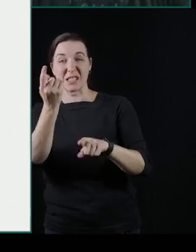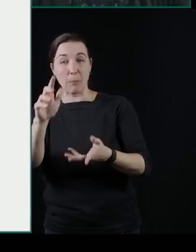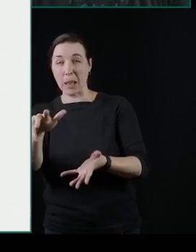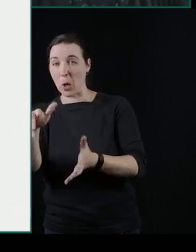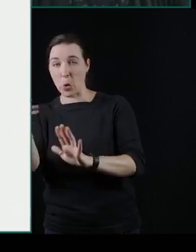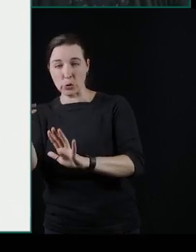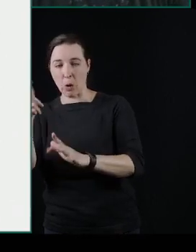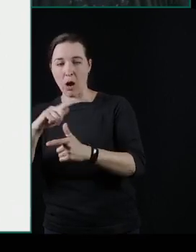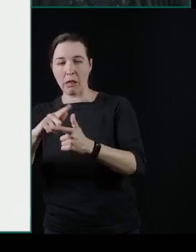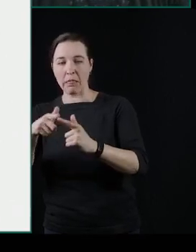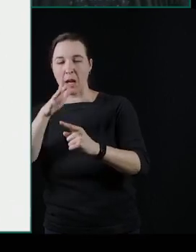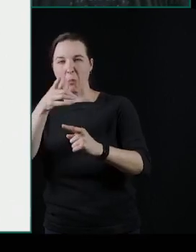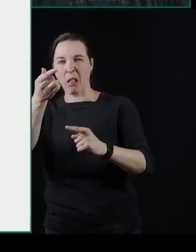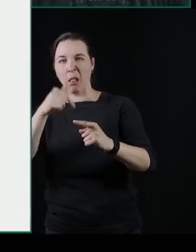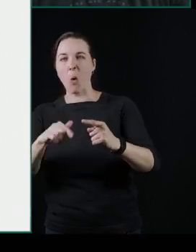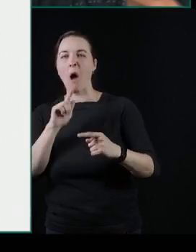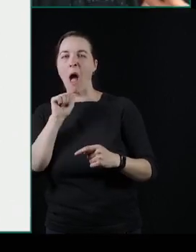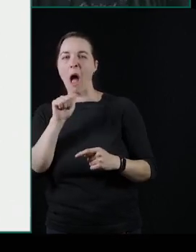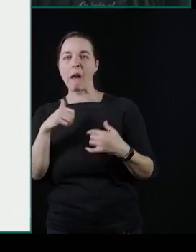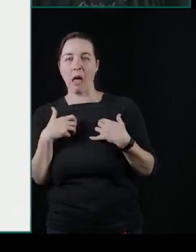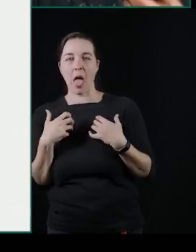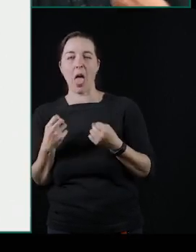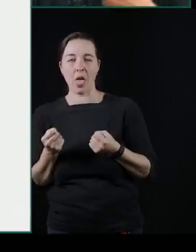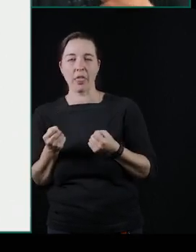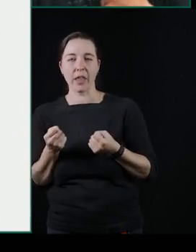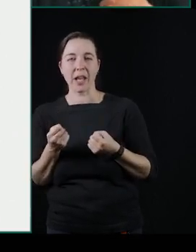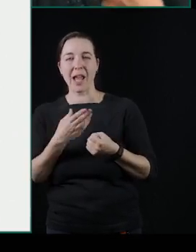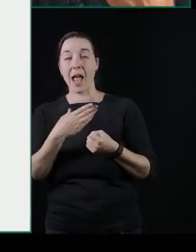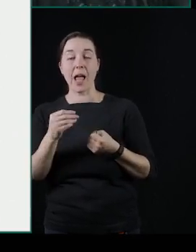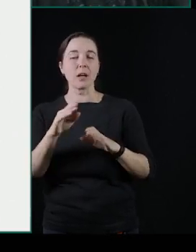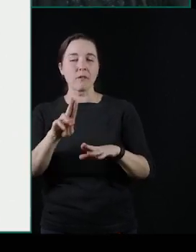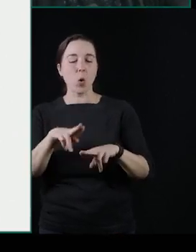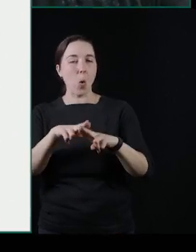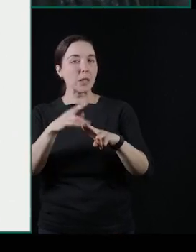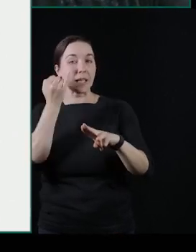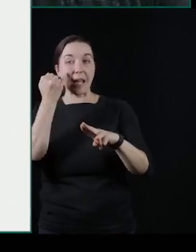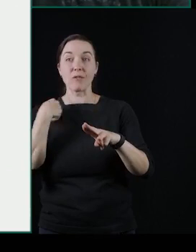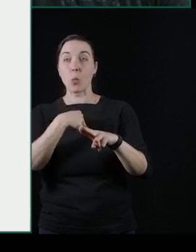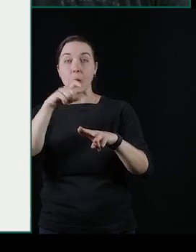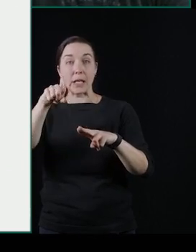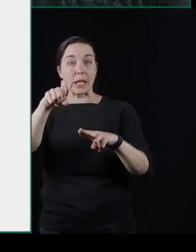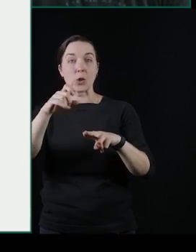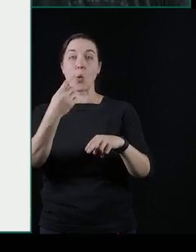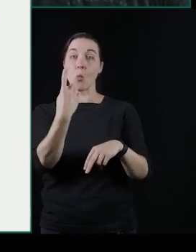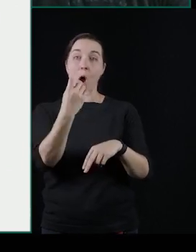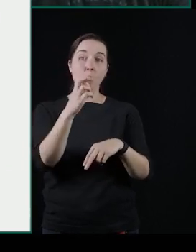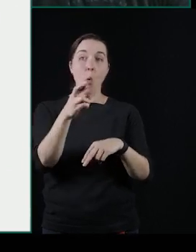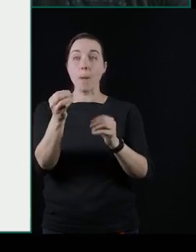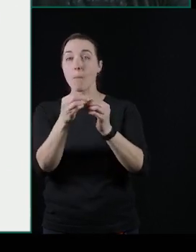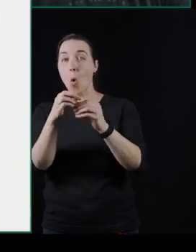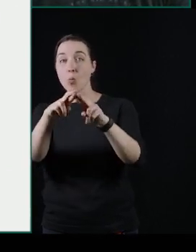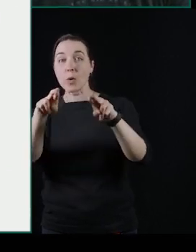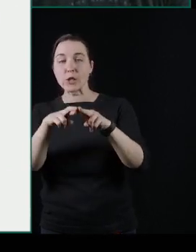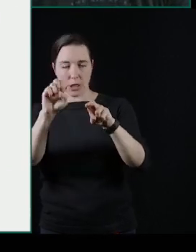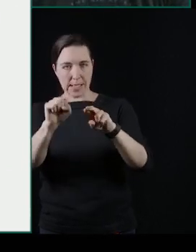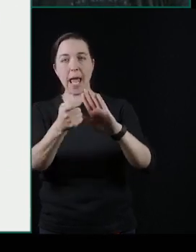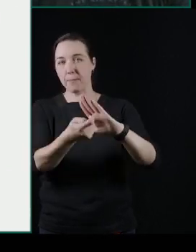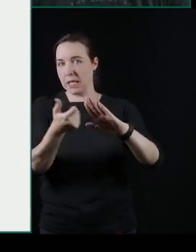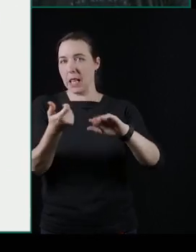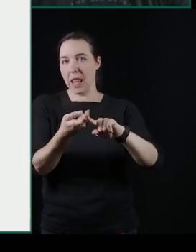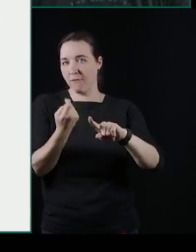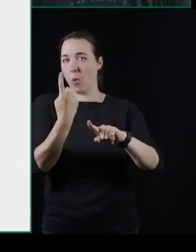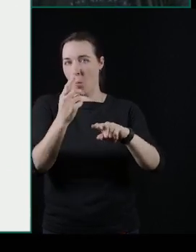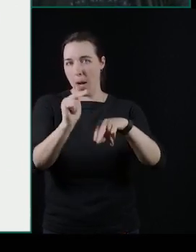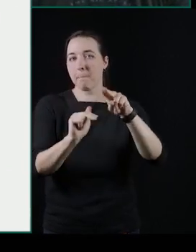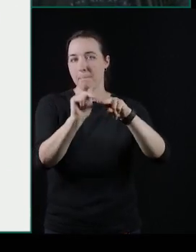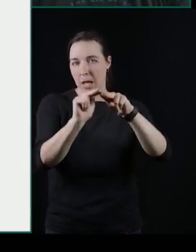the build will reach unhealthy state, right? And of course, at any point, we can delete one or more regions from a single build. This is